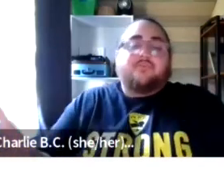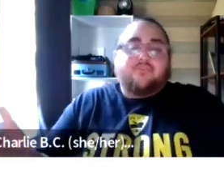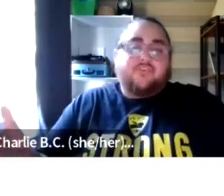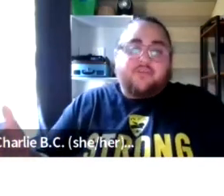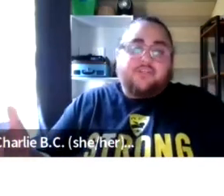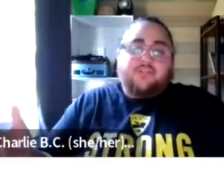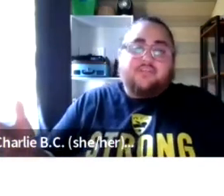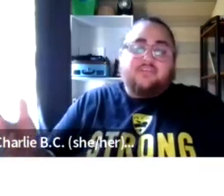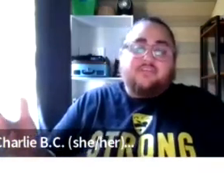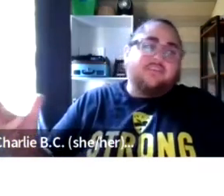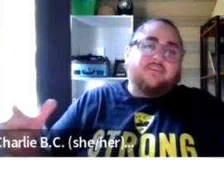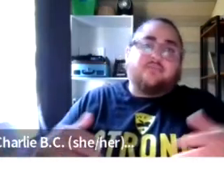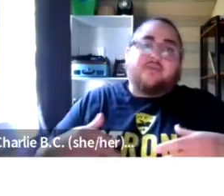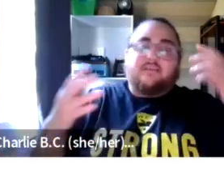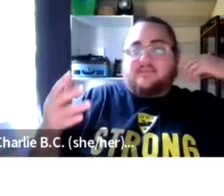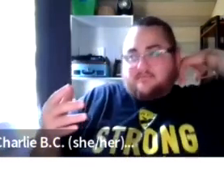don't want to approach your situation, directly